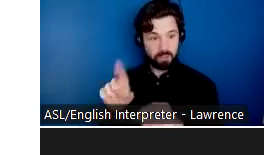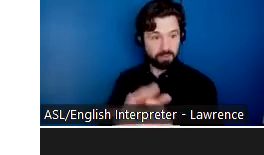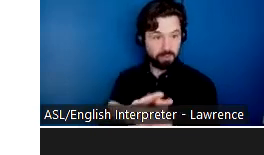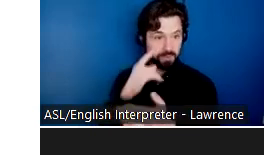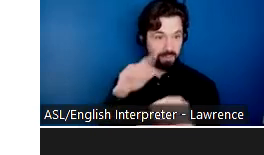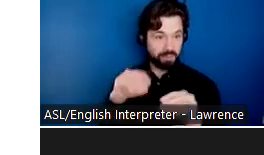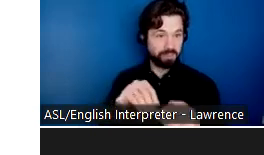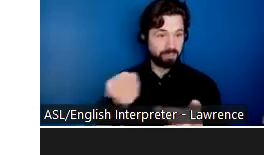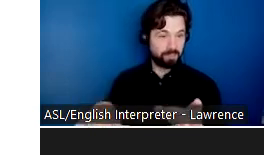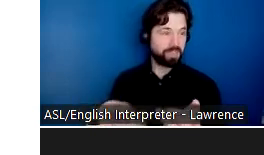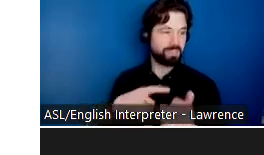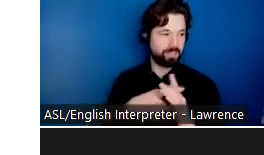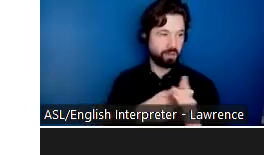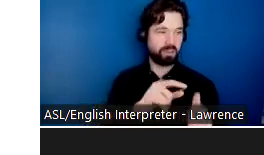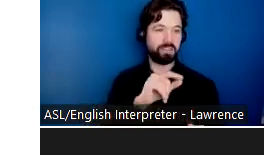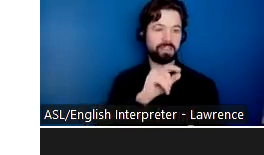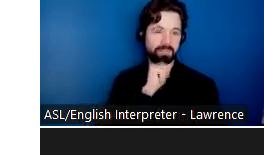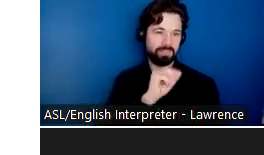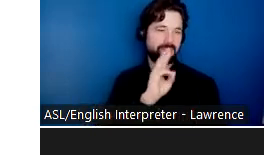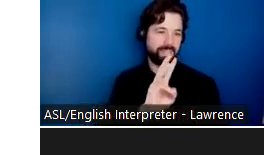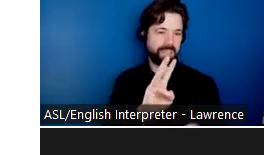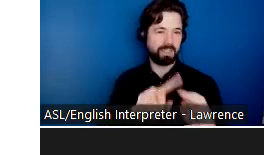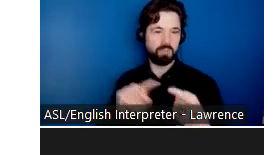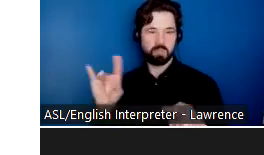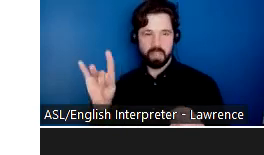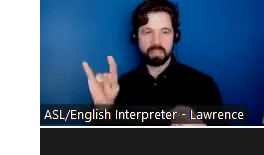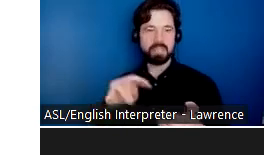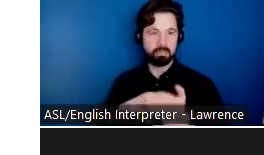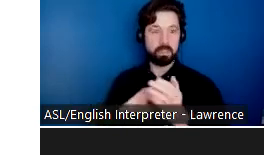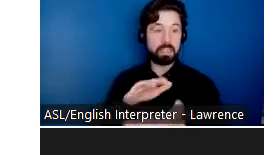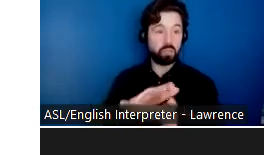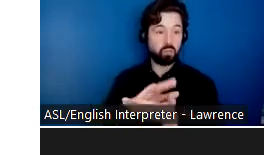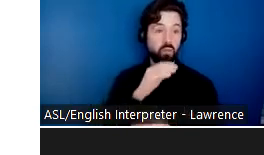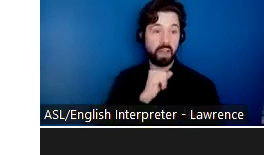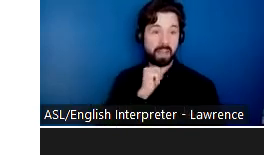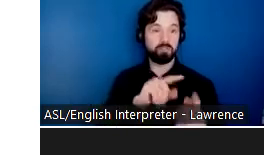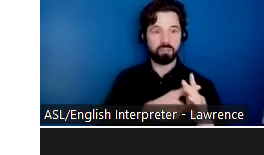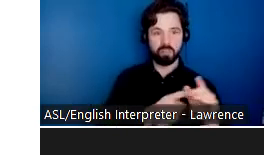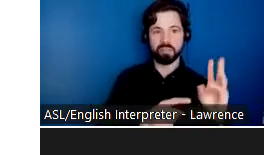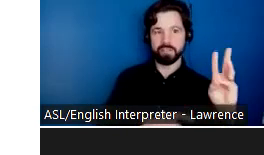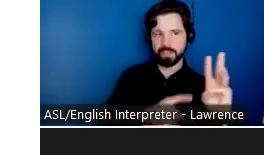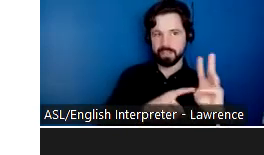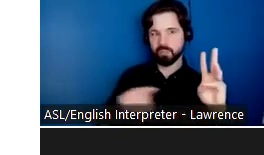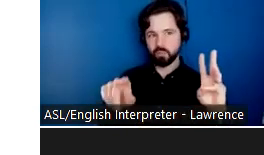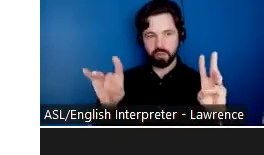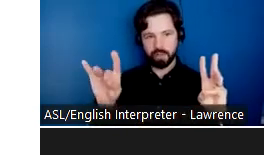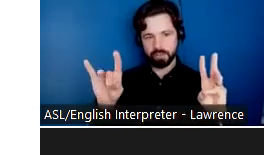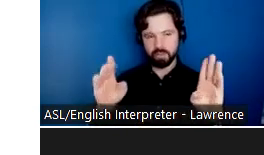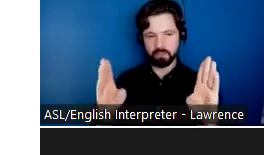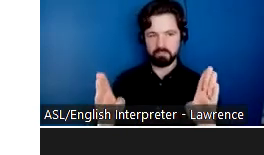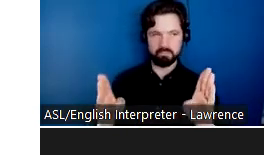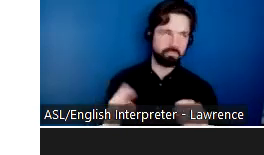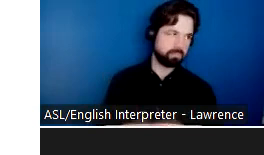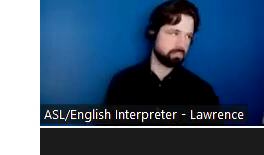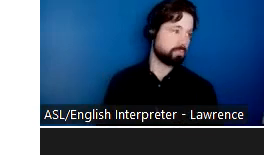when we say school age, we are referring to children between the ages of 6 and 18. Next slide, please.